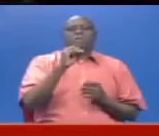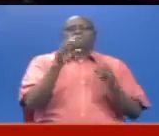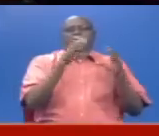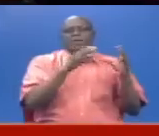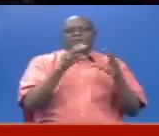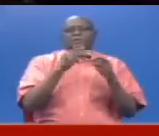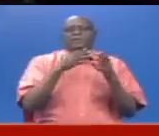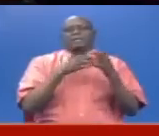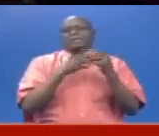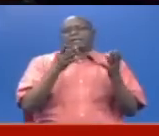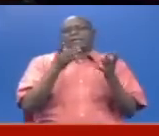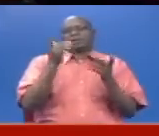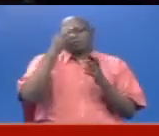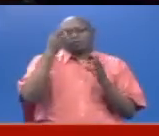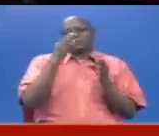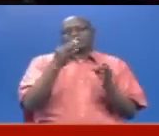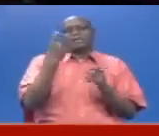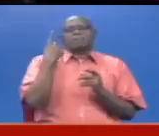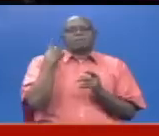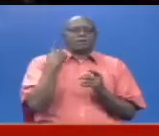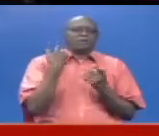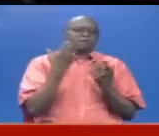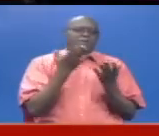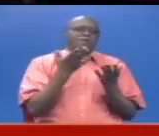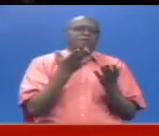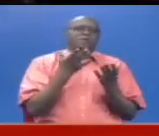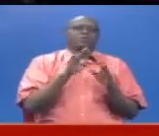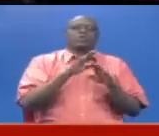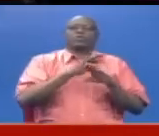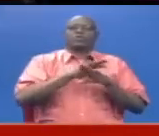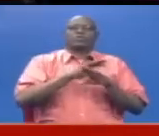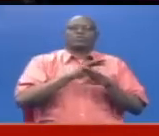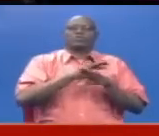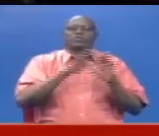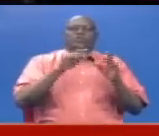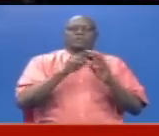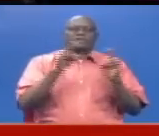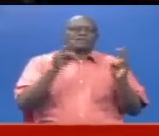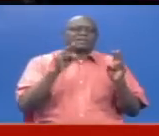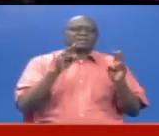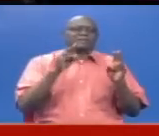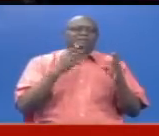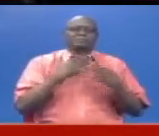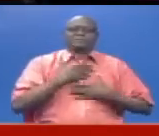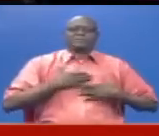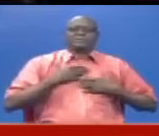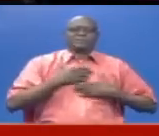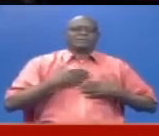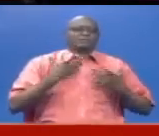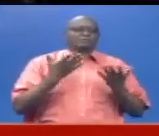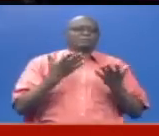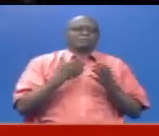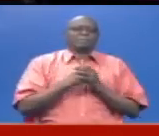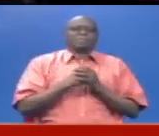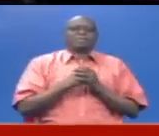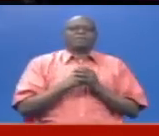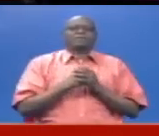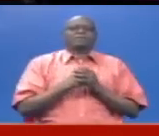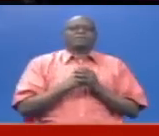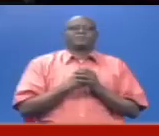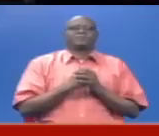conceded, and you know the numbers were suddenly not very pleasing. Of course, not reached the 1% mark either.